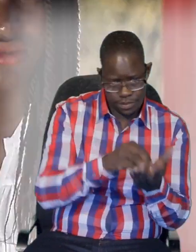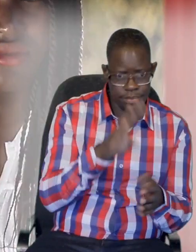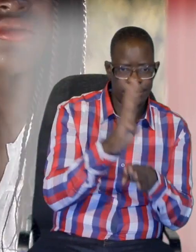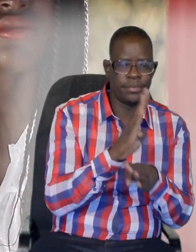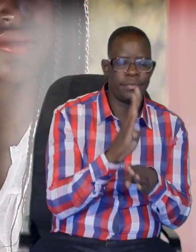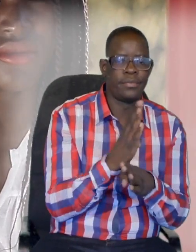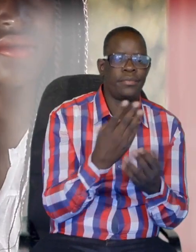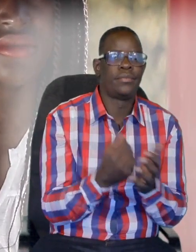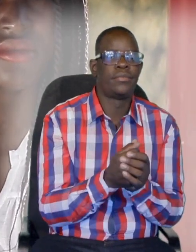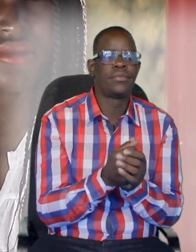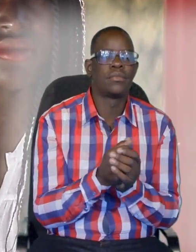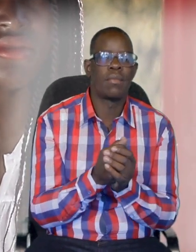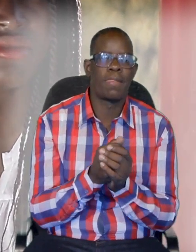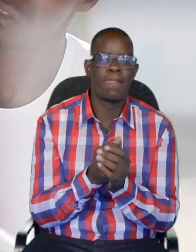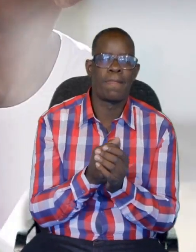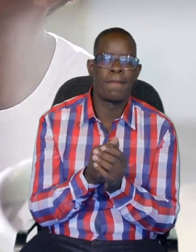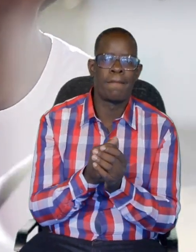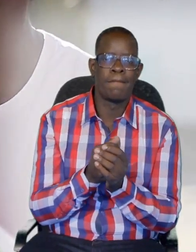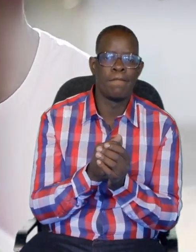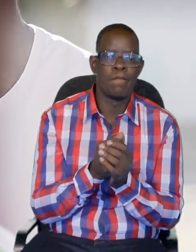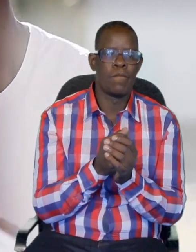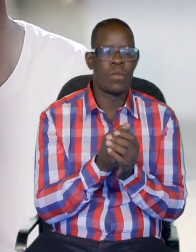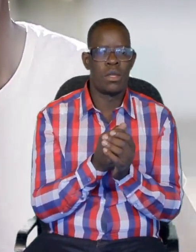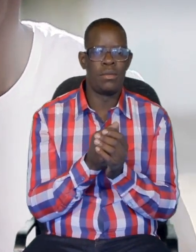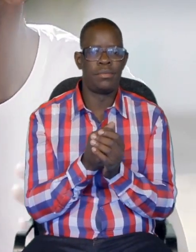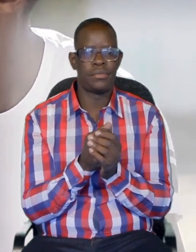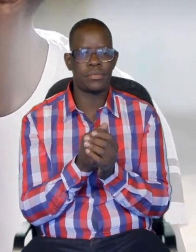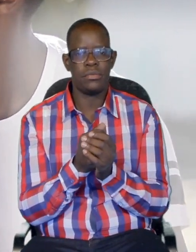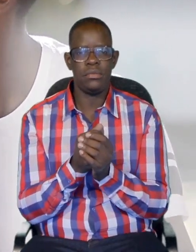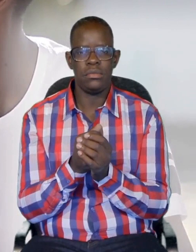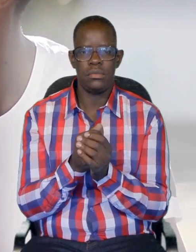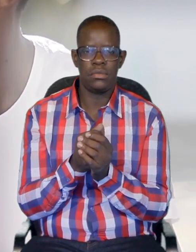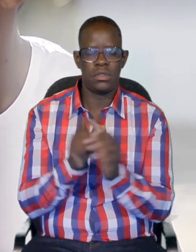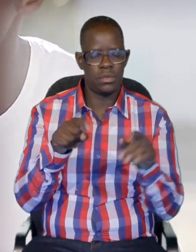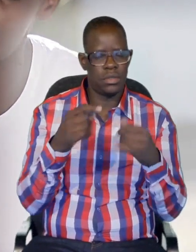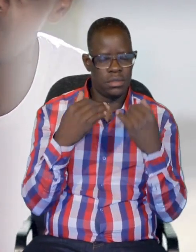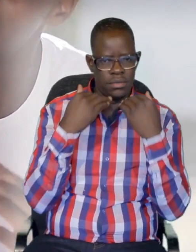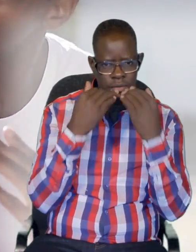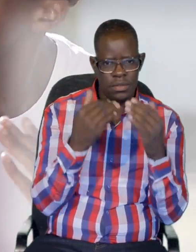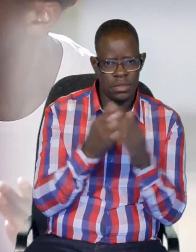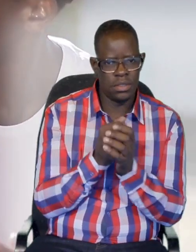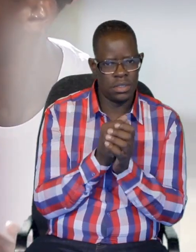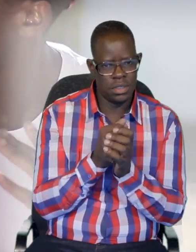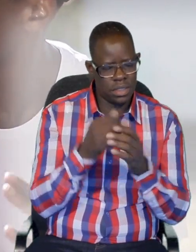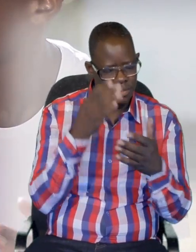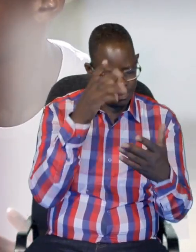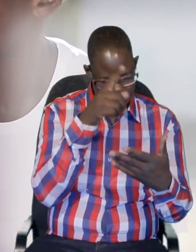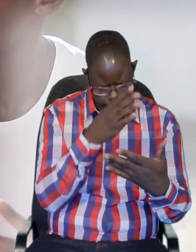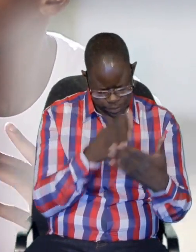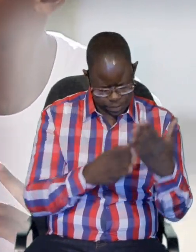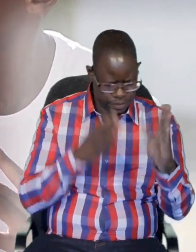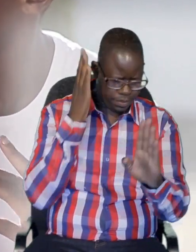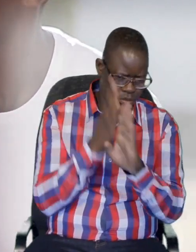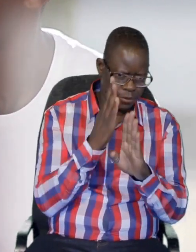minus expenses paid out. Correct, Cecil. That is why it's important for business to keep accurate record